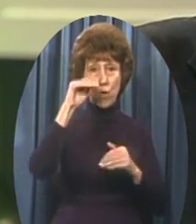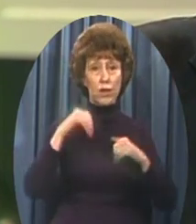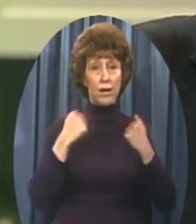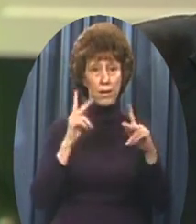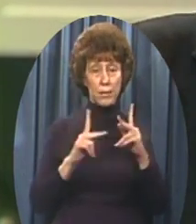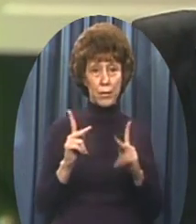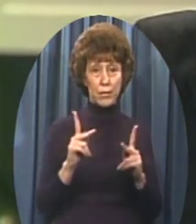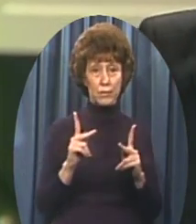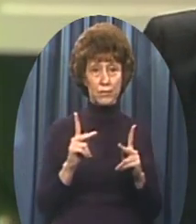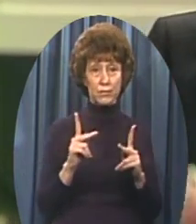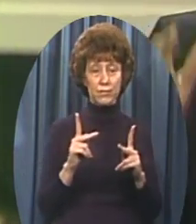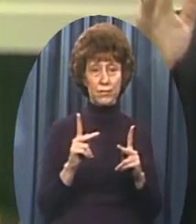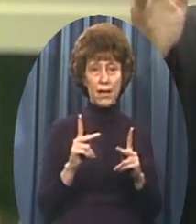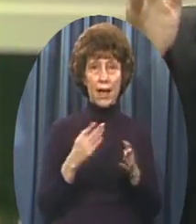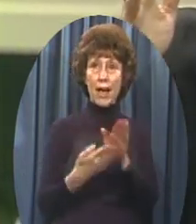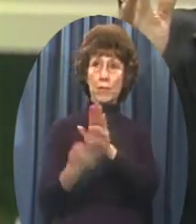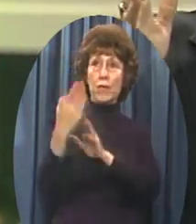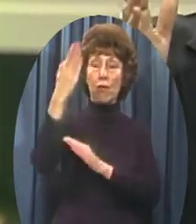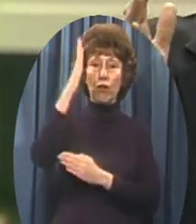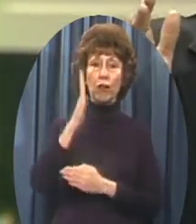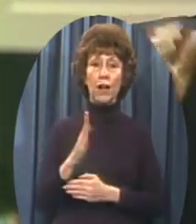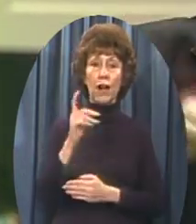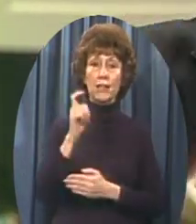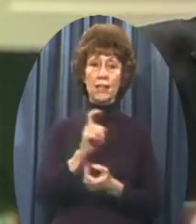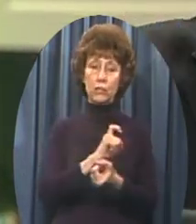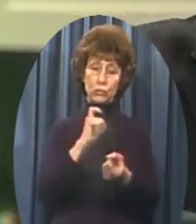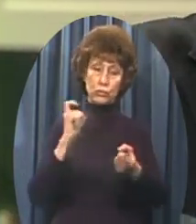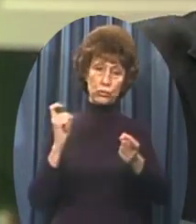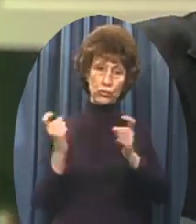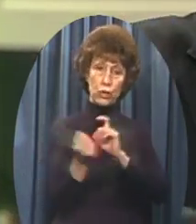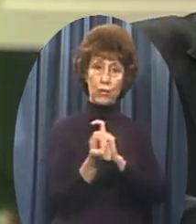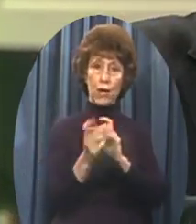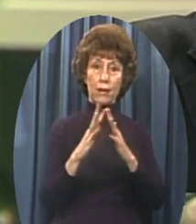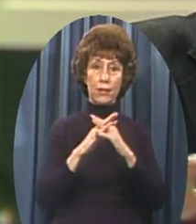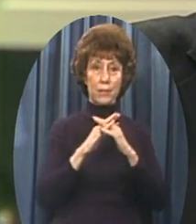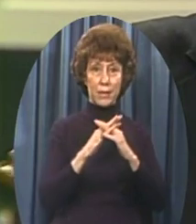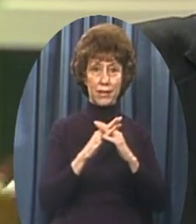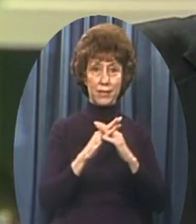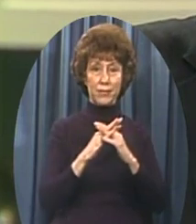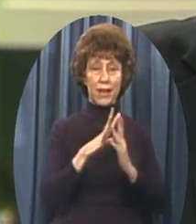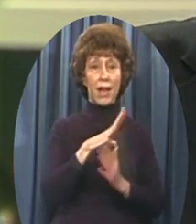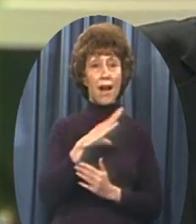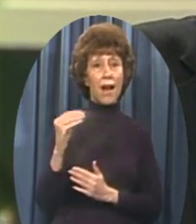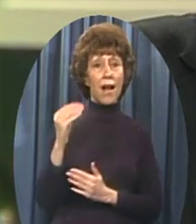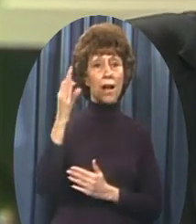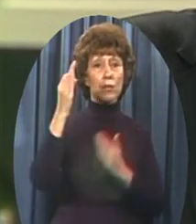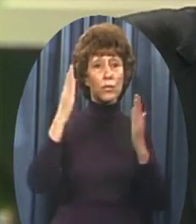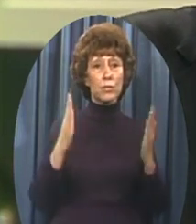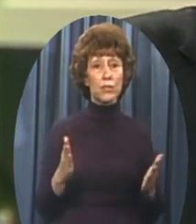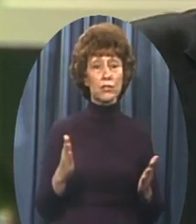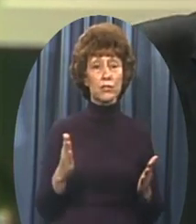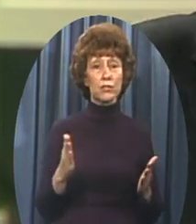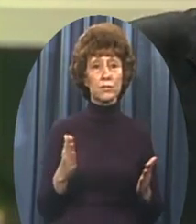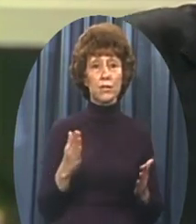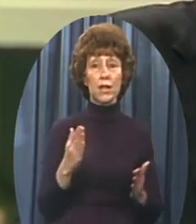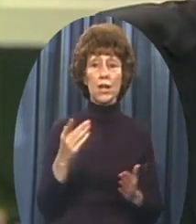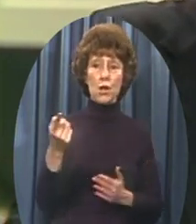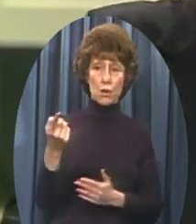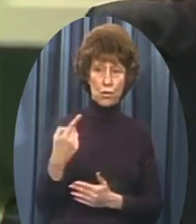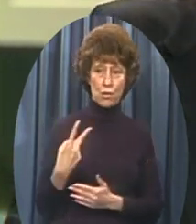the way, and under God, let's turn our country around. And preachers, besides all of this, you and I